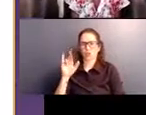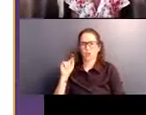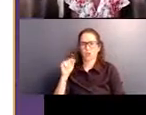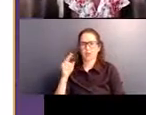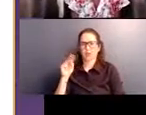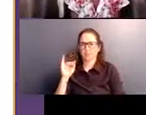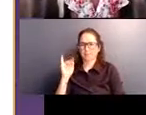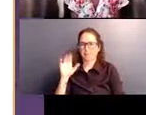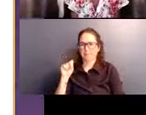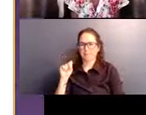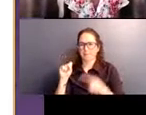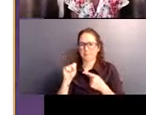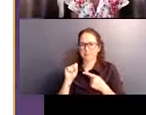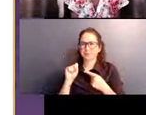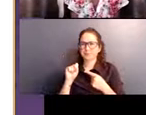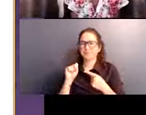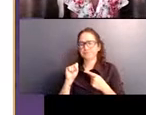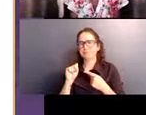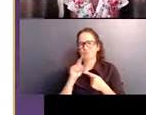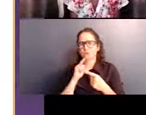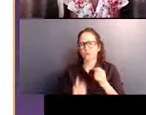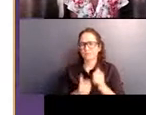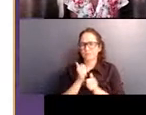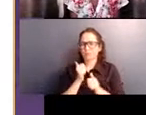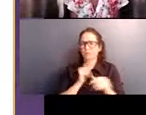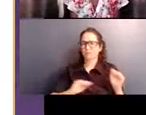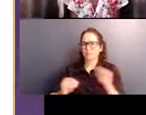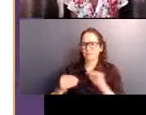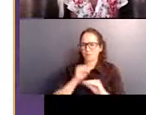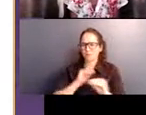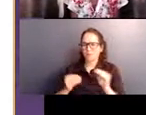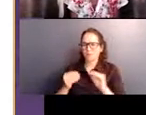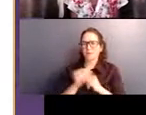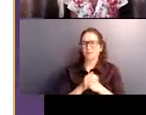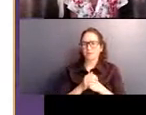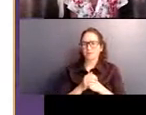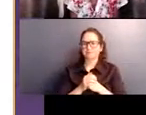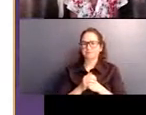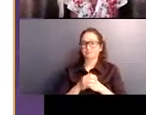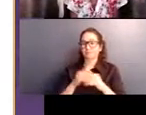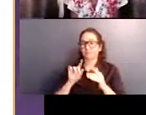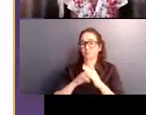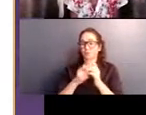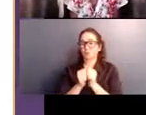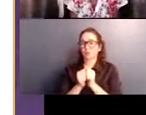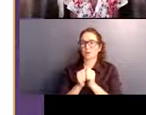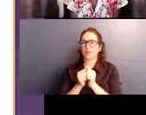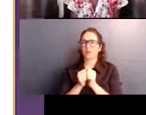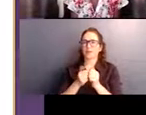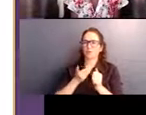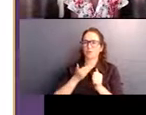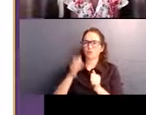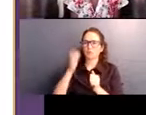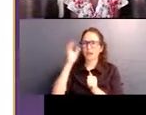is the only one that is mostly movement centric. It begins with introducing